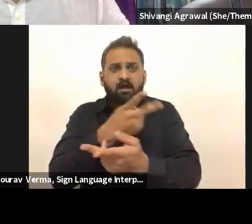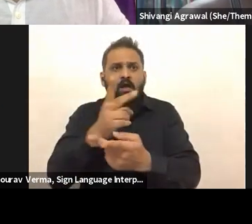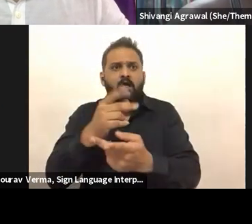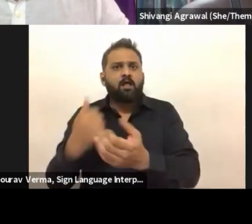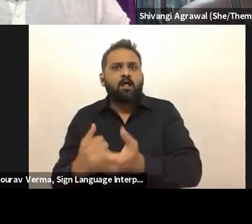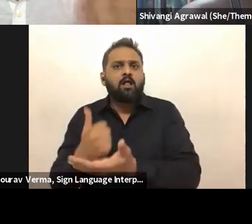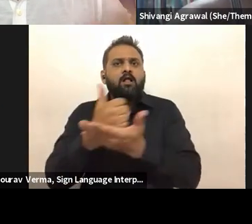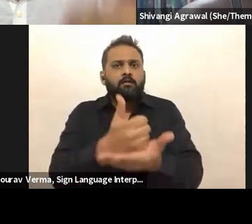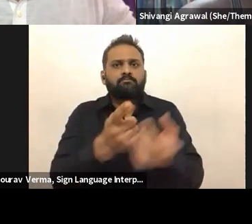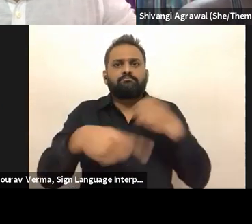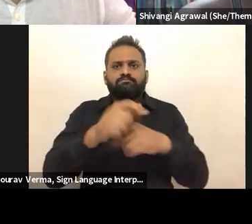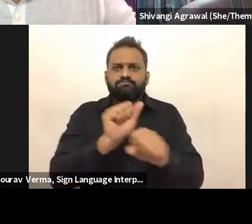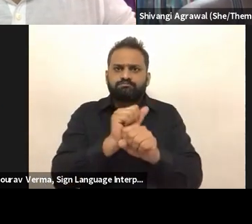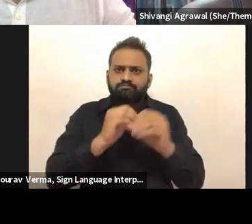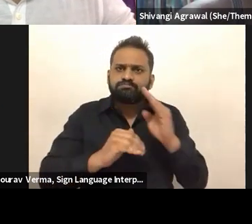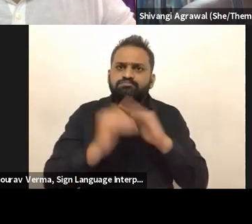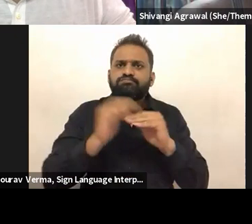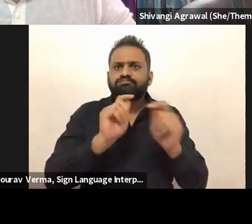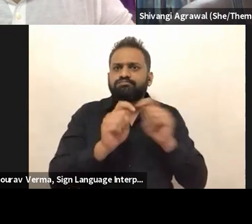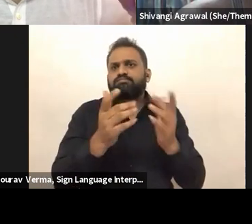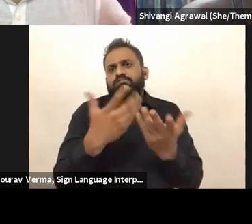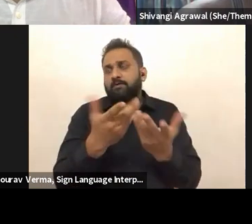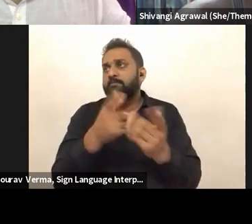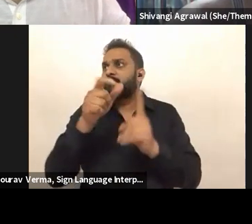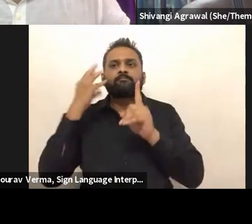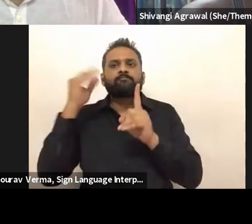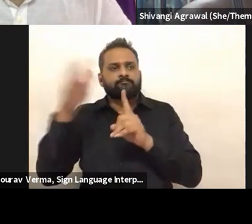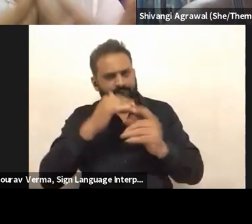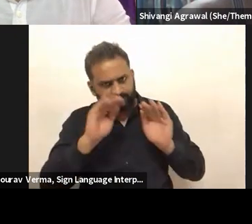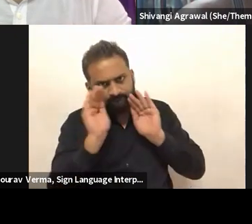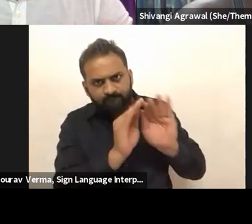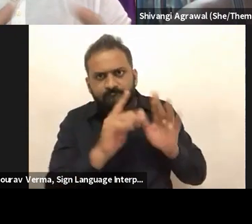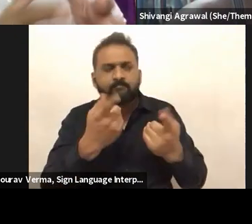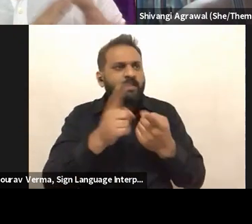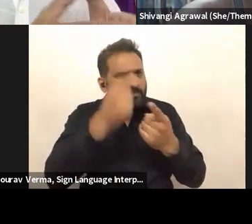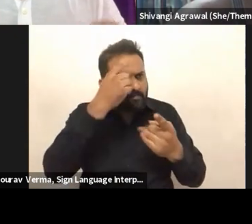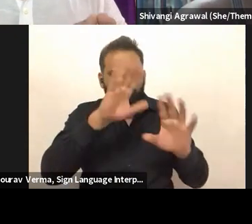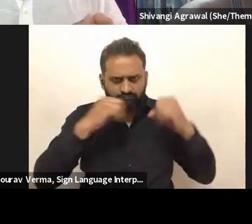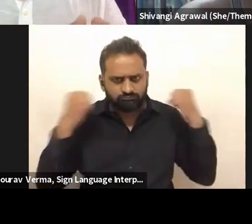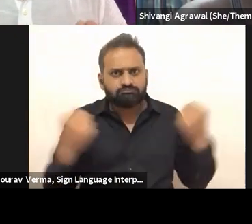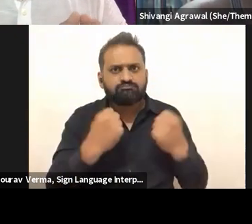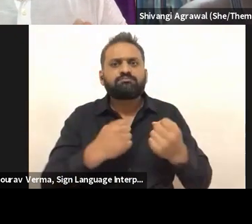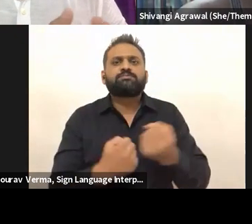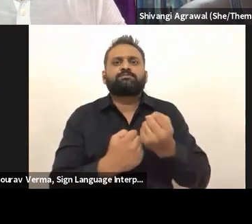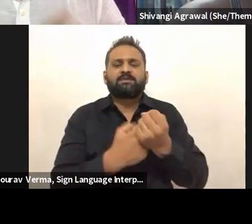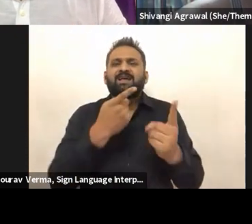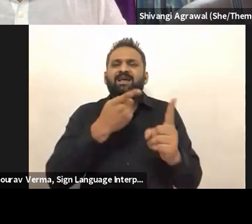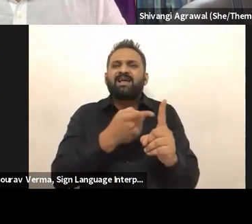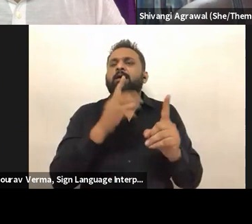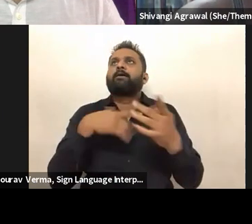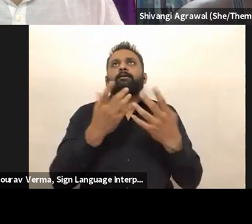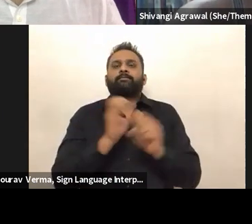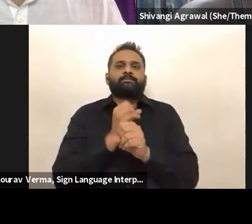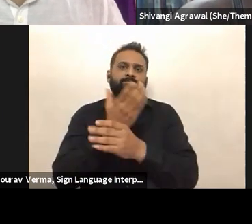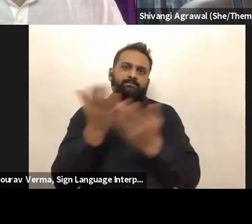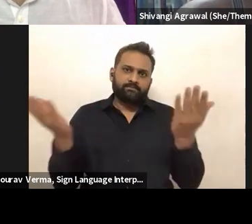so that people can look up to them, and then, if there are any issues, they can bring them forth. That is also lacking, but then it is getting